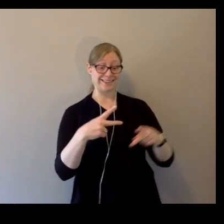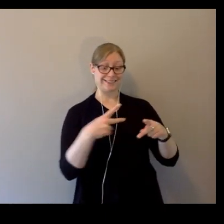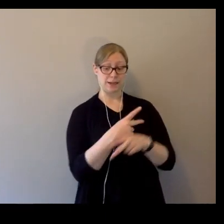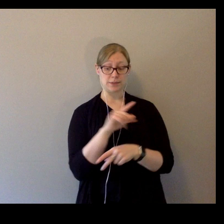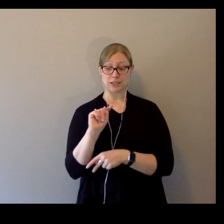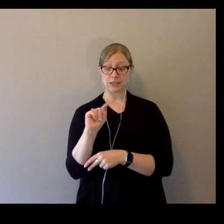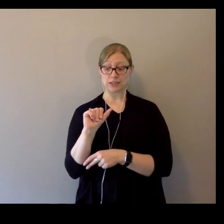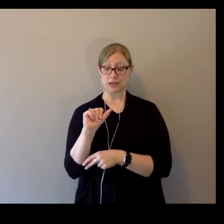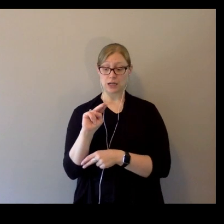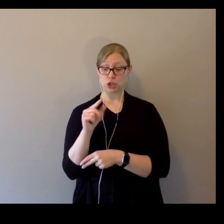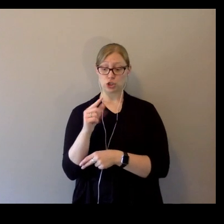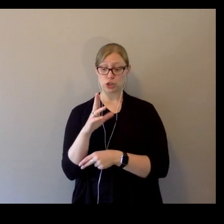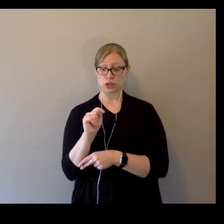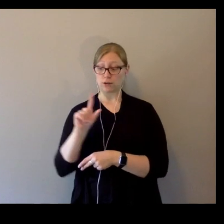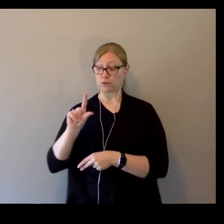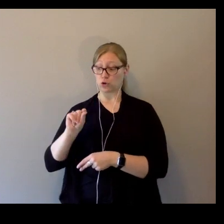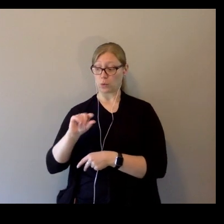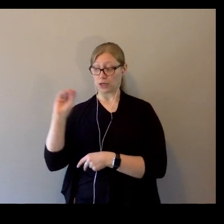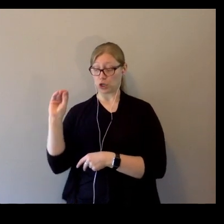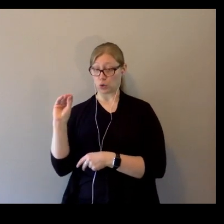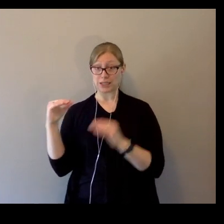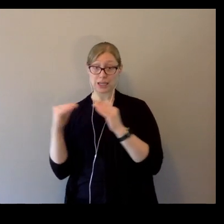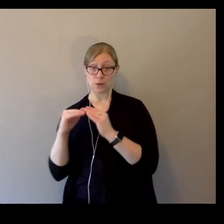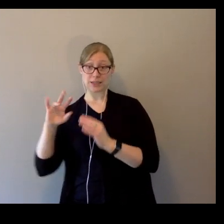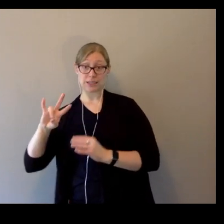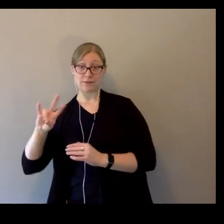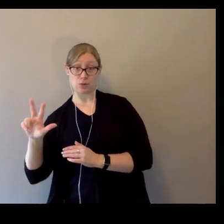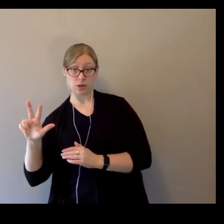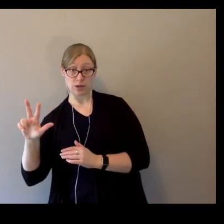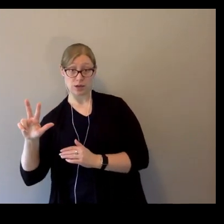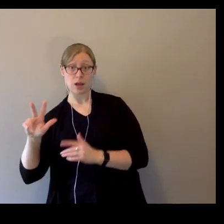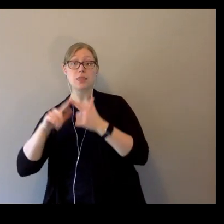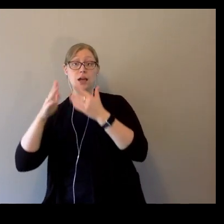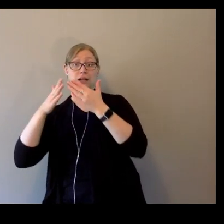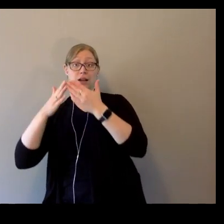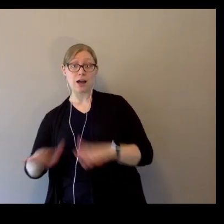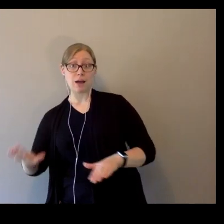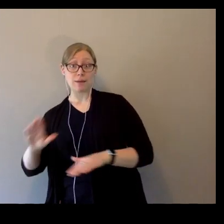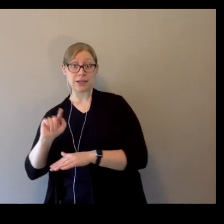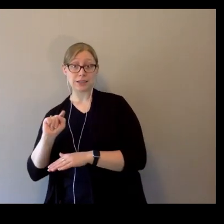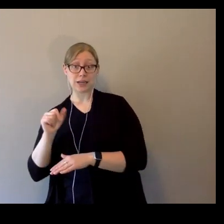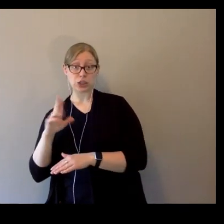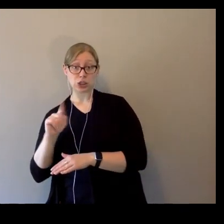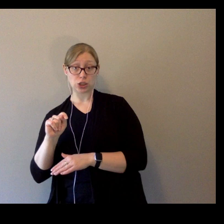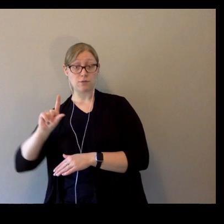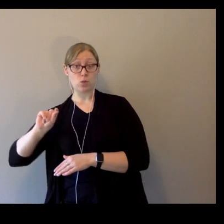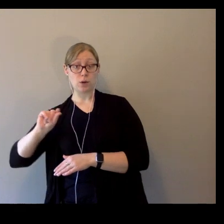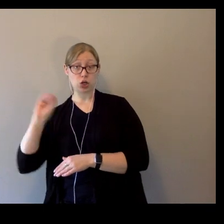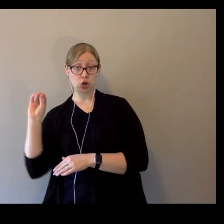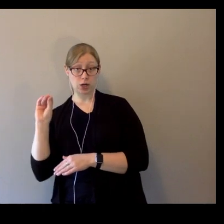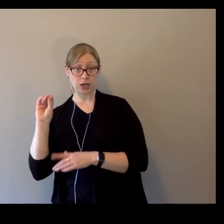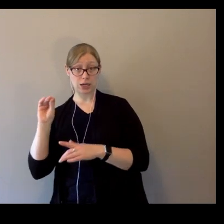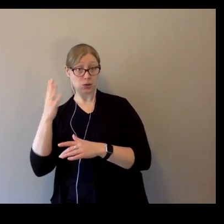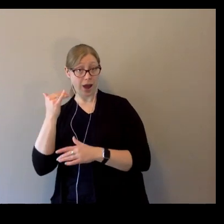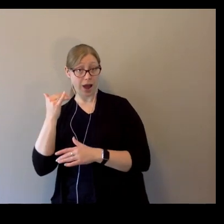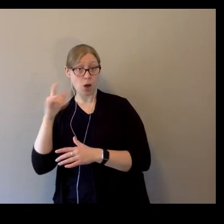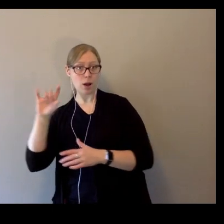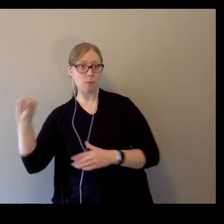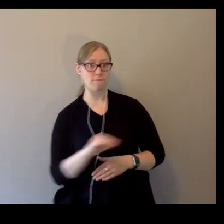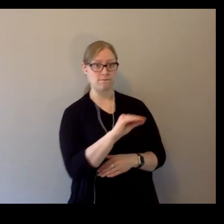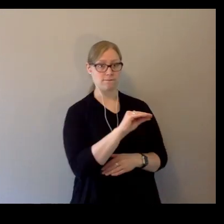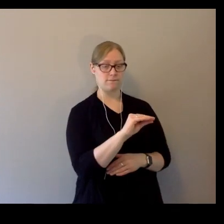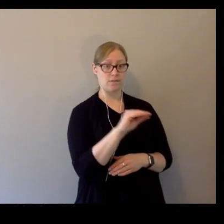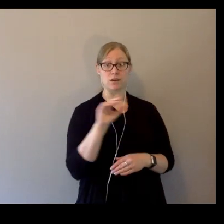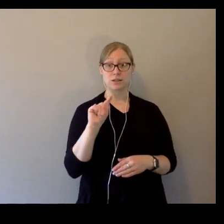is equal to 73. Then we're going to divide by the tangent of 20 degrees to move that to the other side. Remember, tangent of